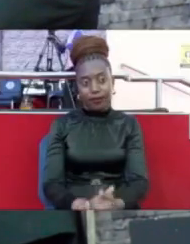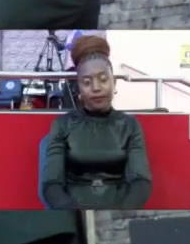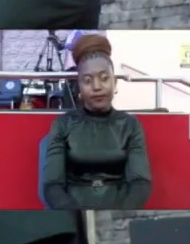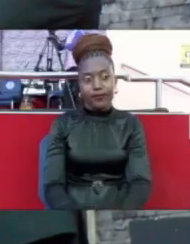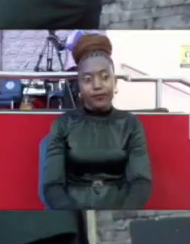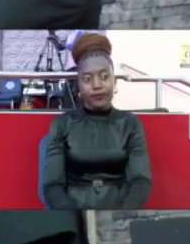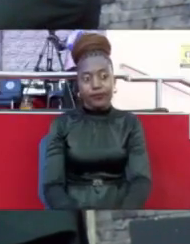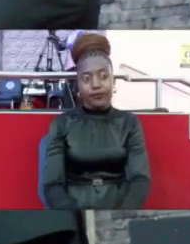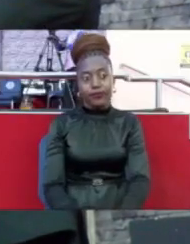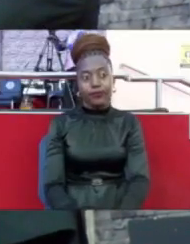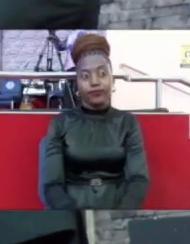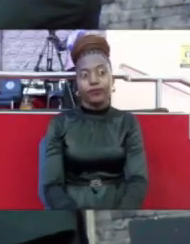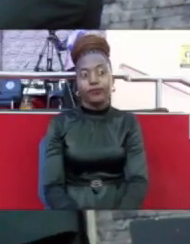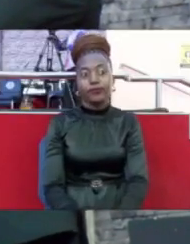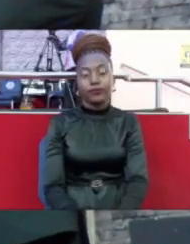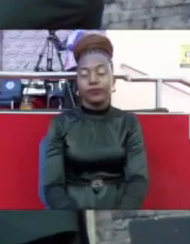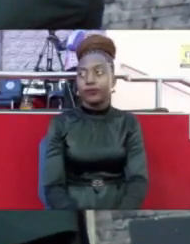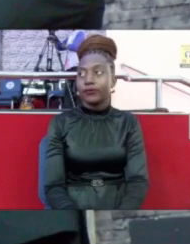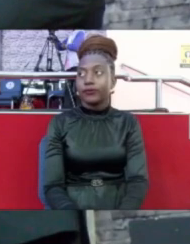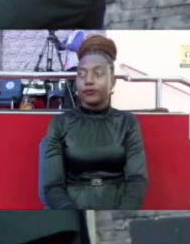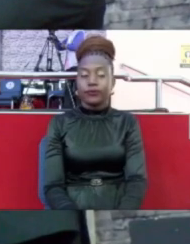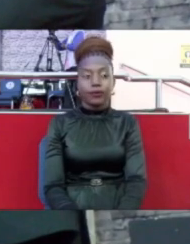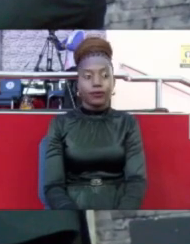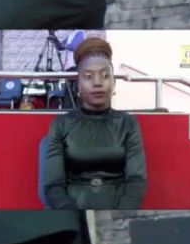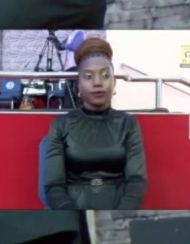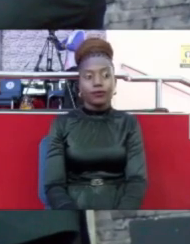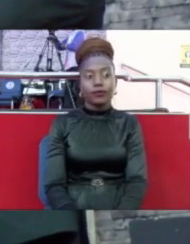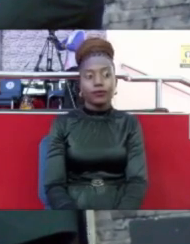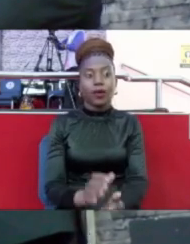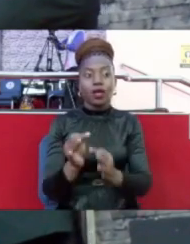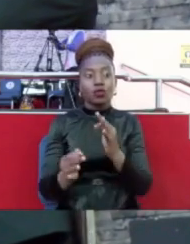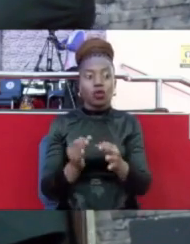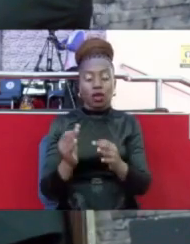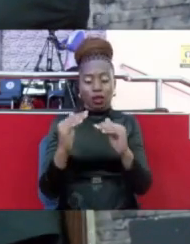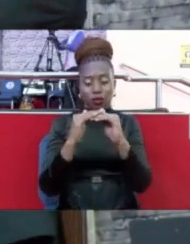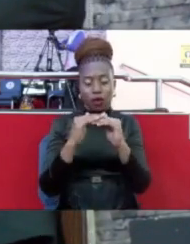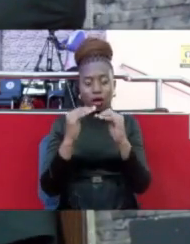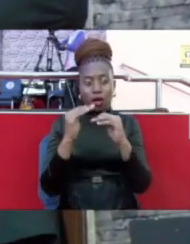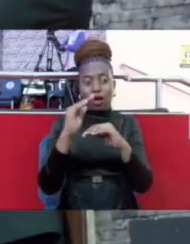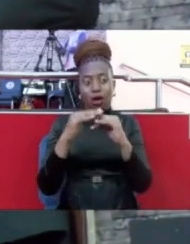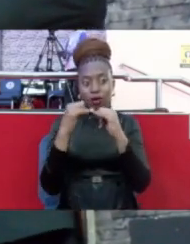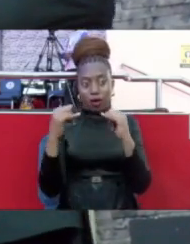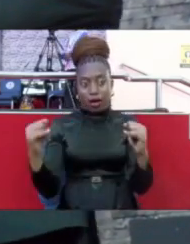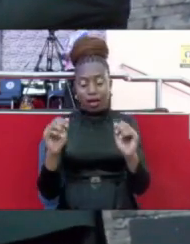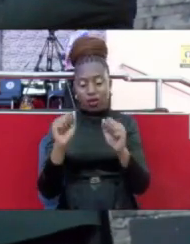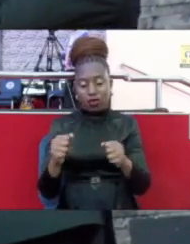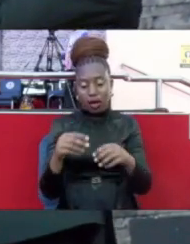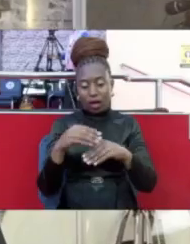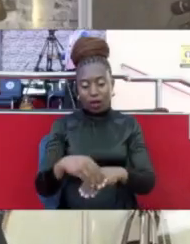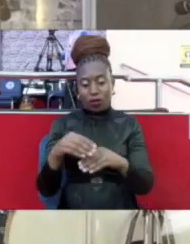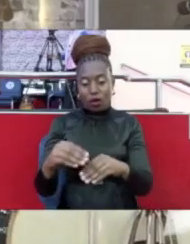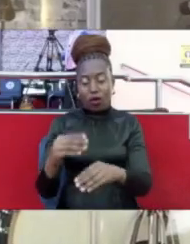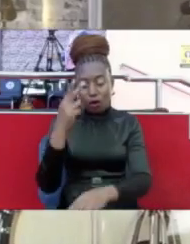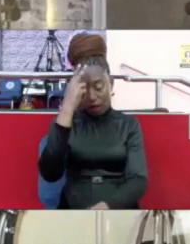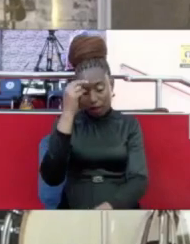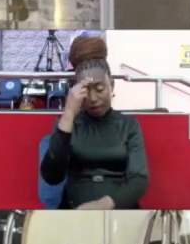ili abadilishe maisha ya wale watu wa Maasai. So if you're online, you can follow us at the Maasai Trust, all one